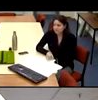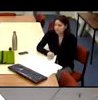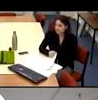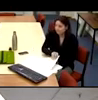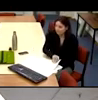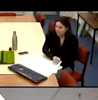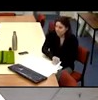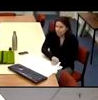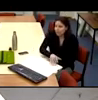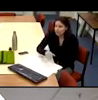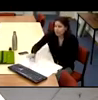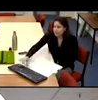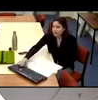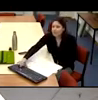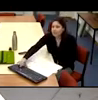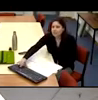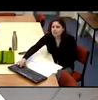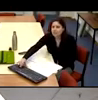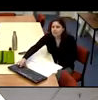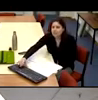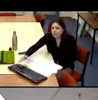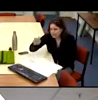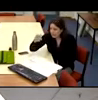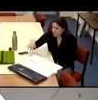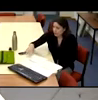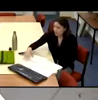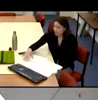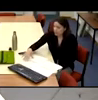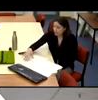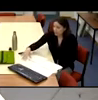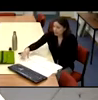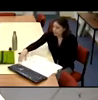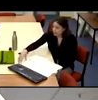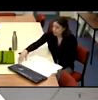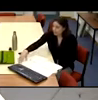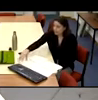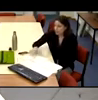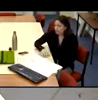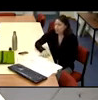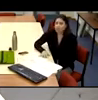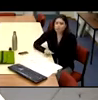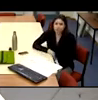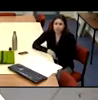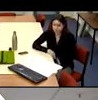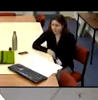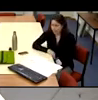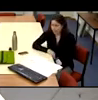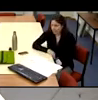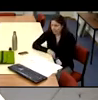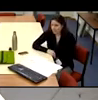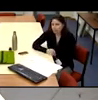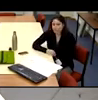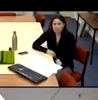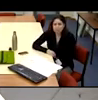today. But regardless of whether people chose to embrace or reject the refugee